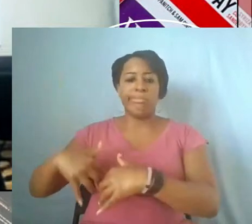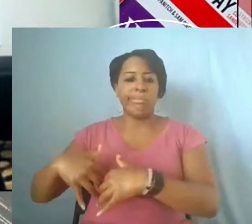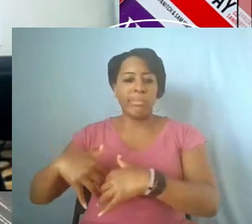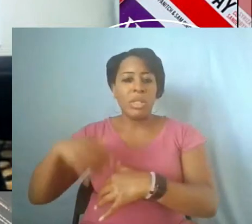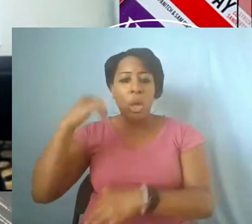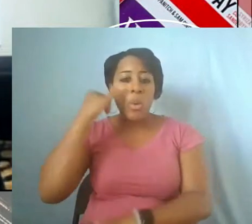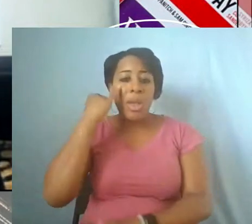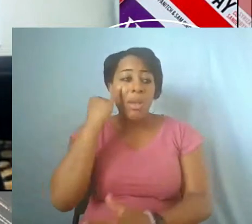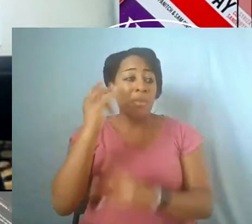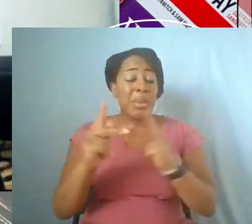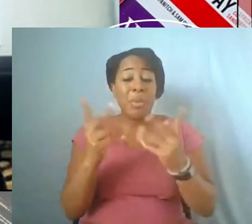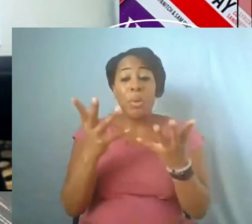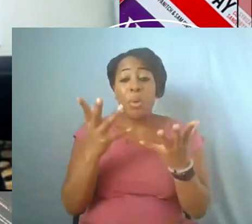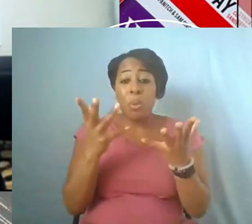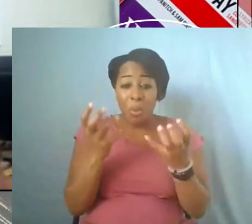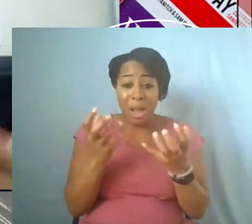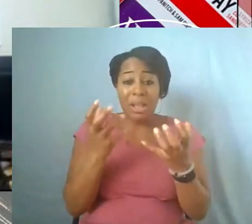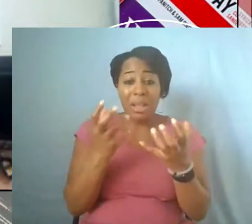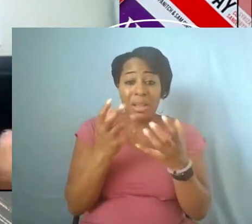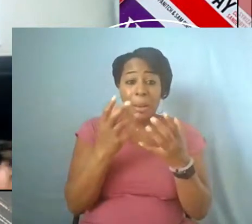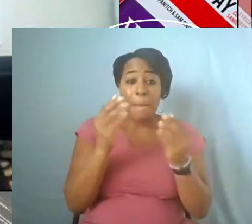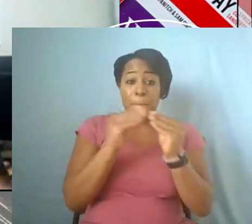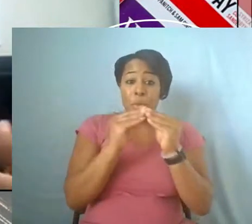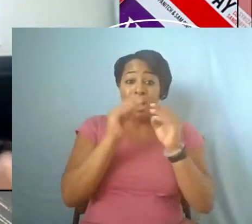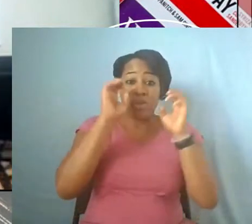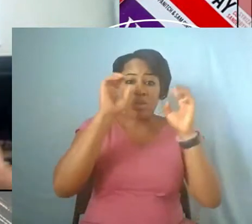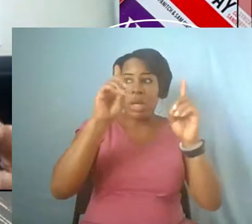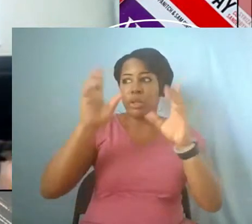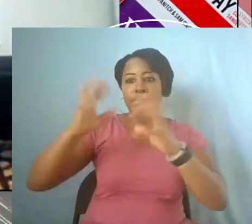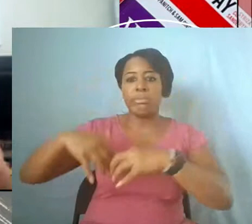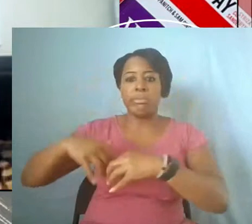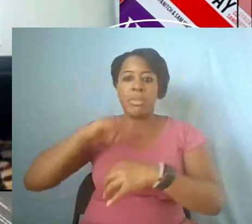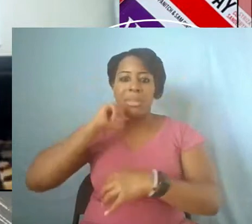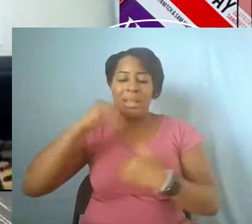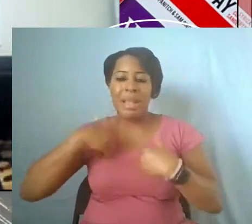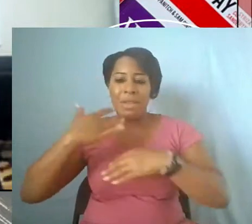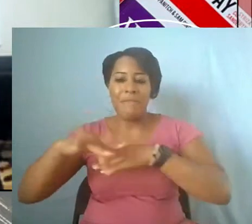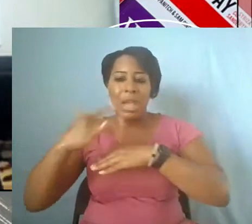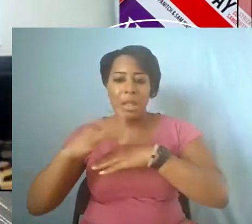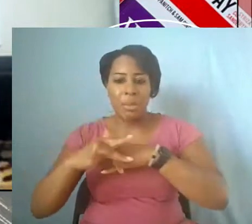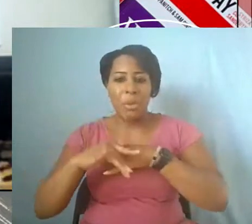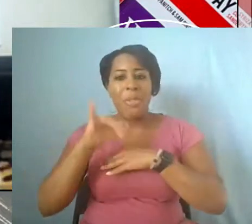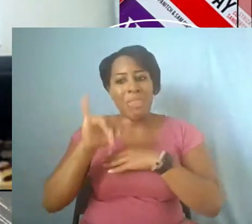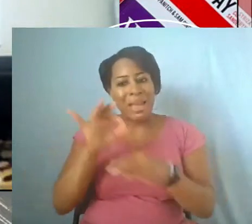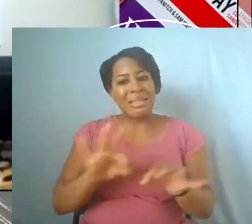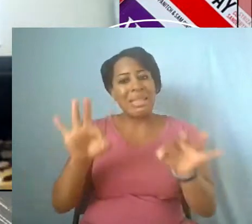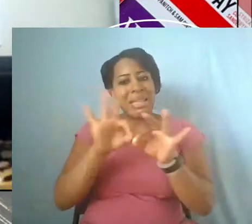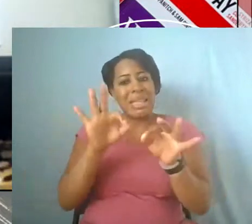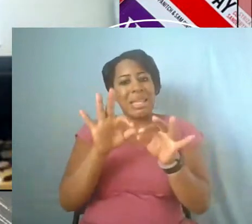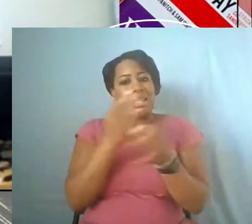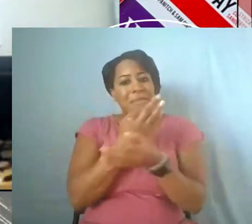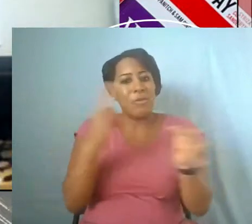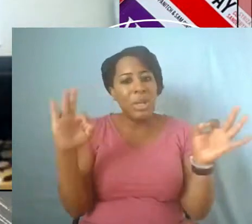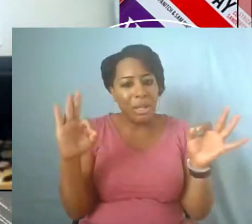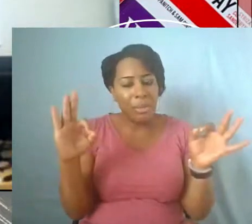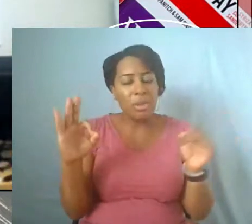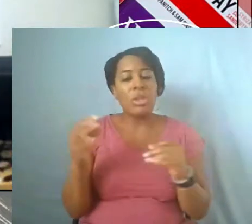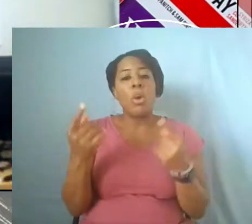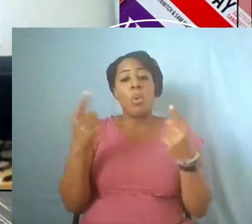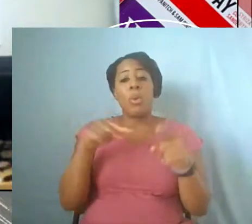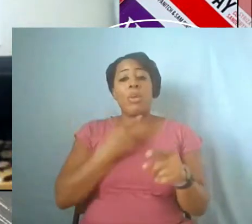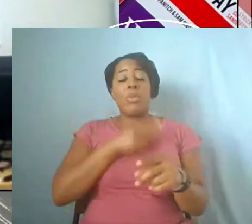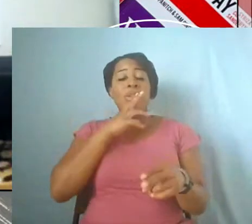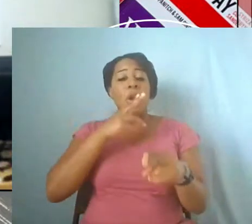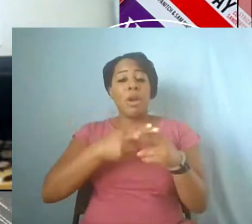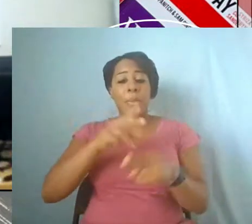and education is the key to freedom. So what we're really saying when we talk about defunding the police is that next nexus